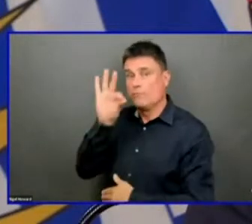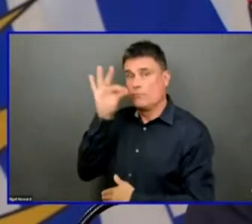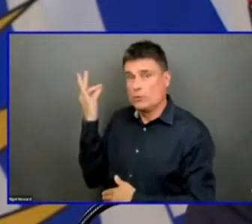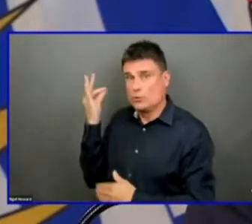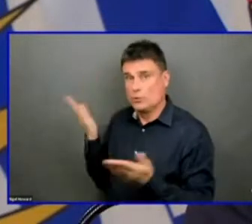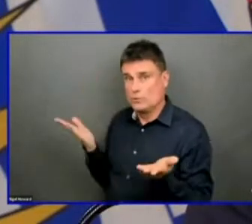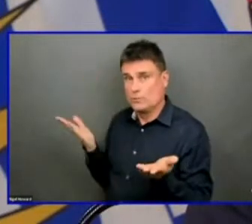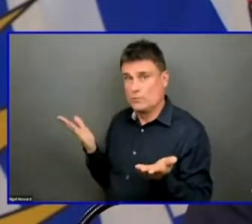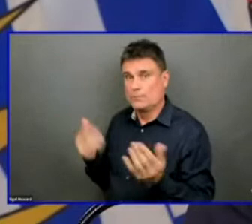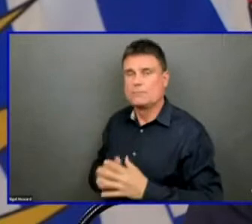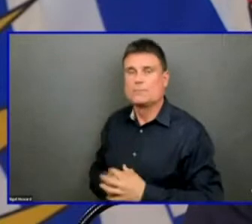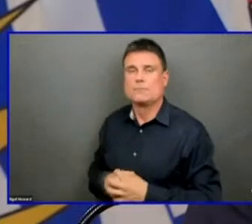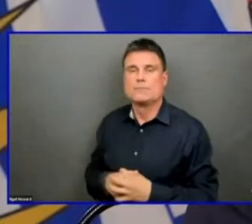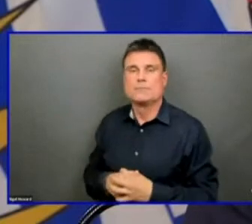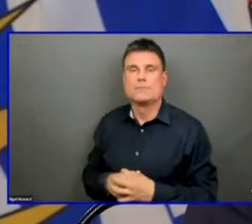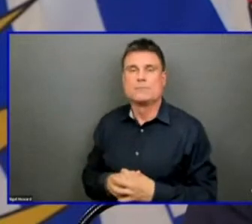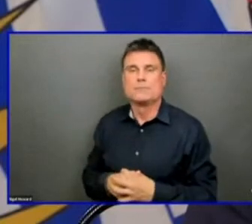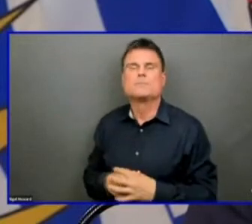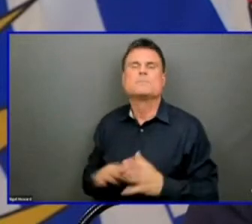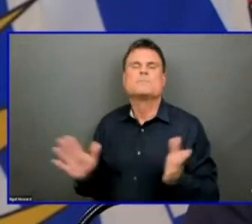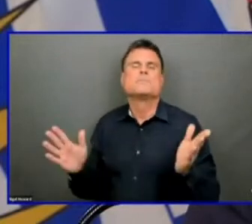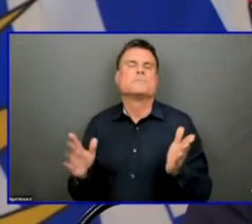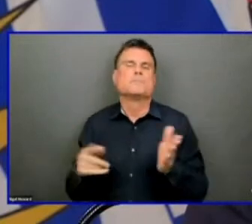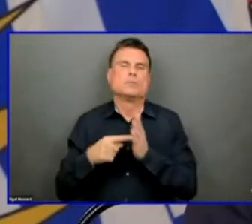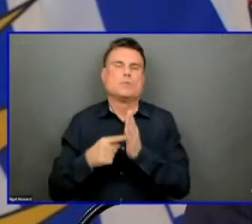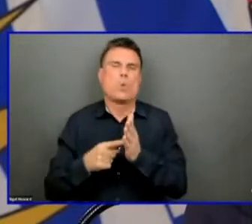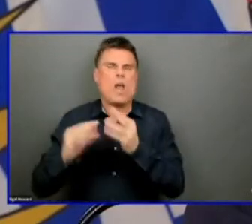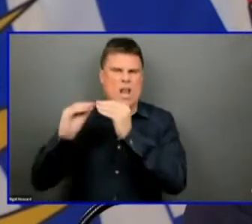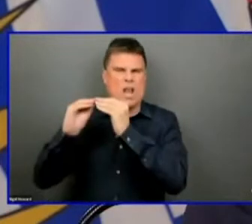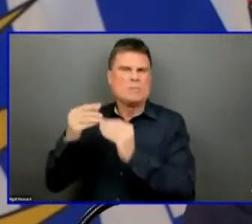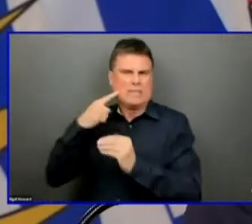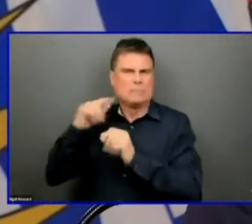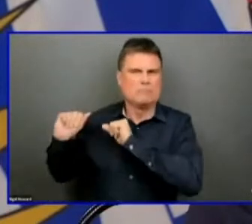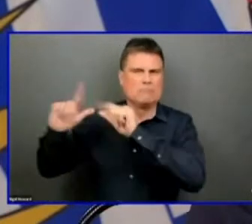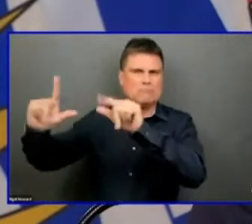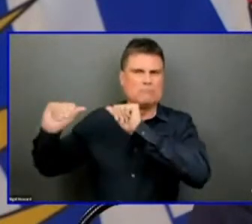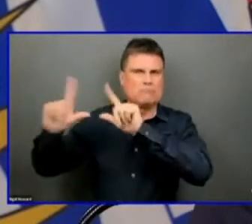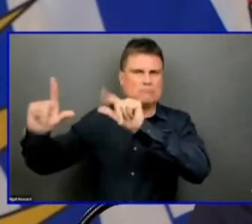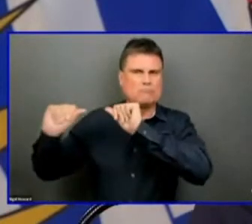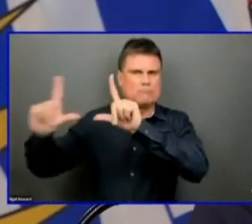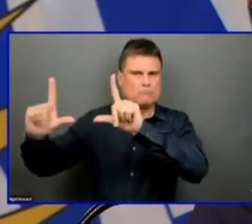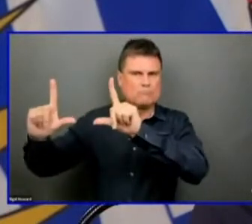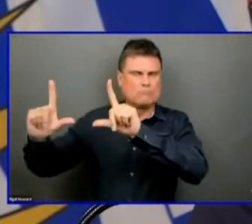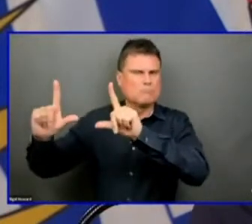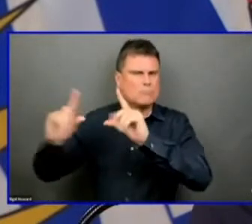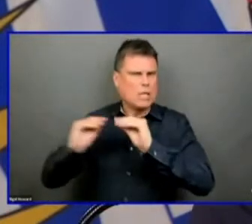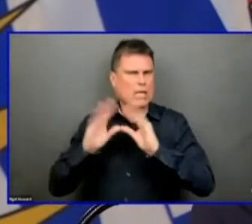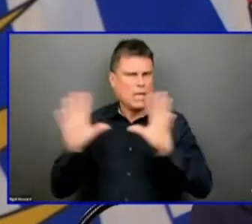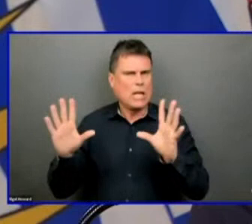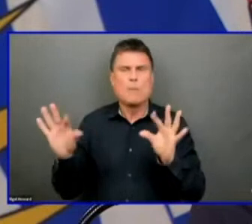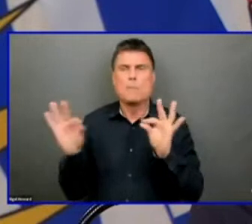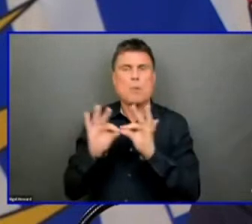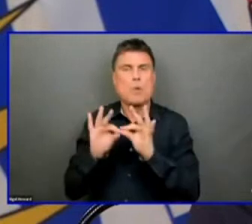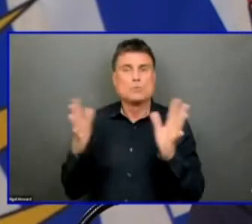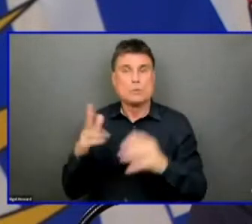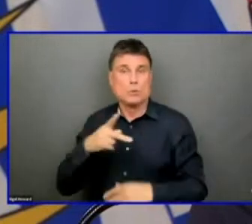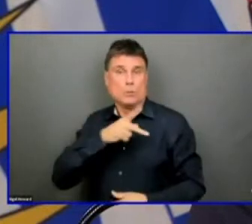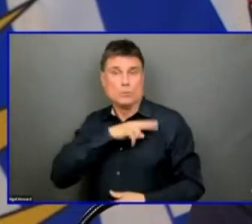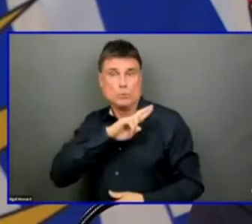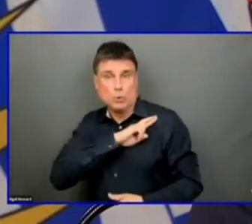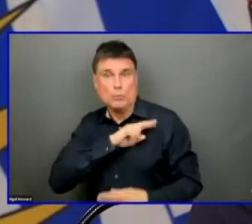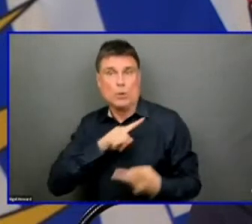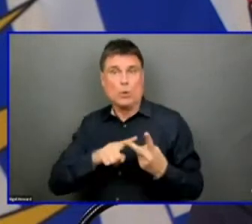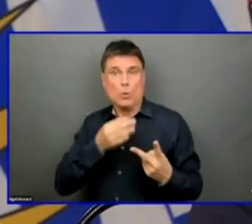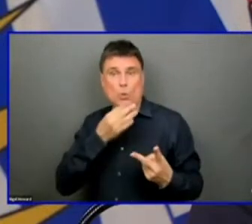vaccinations like in Whistler and Prince Rupert. Surrey continues to see high transmission. So what plans are underway to tackle Surrey as a